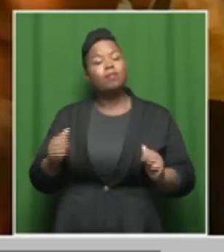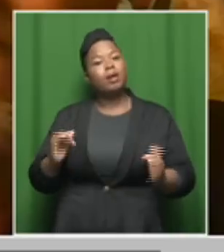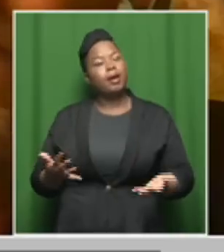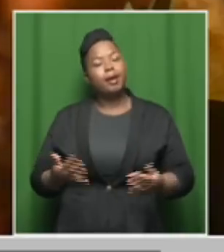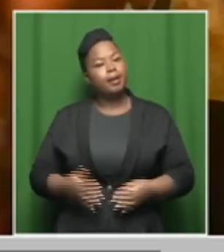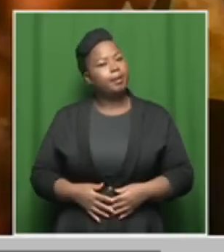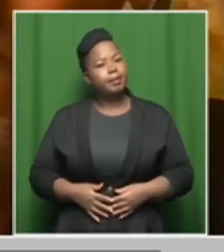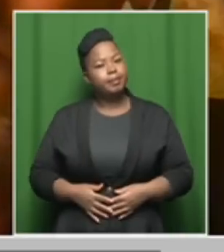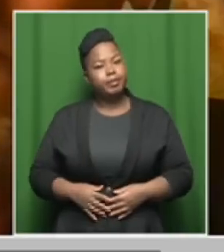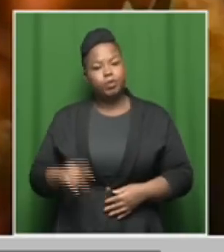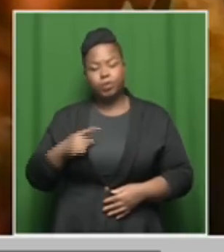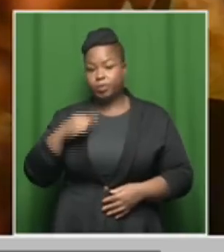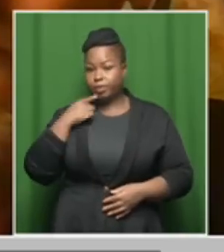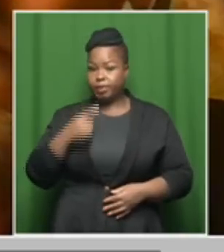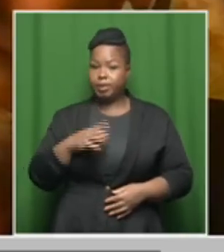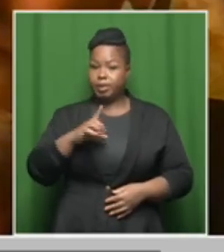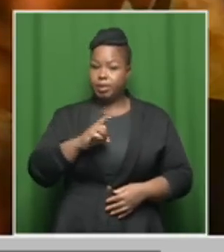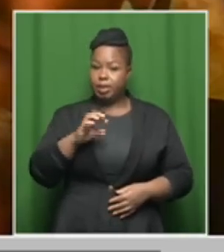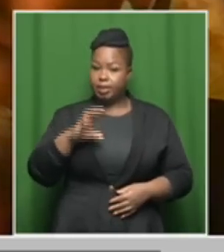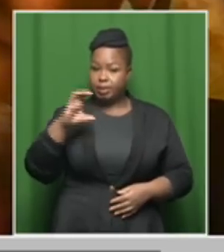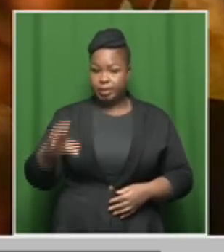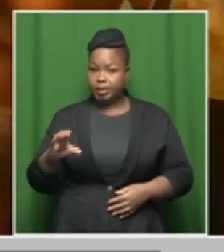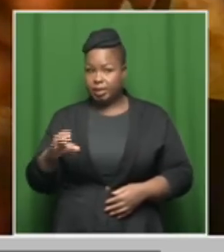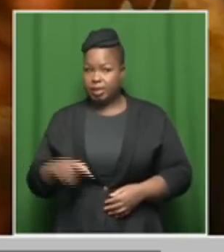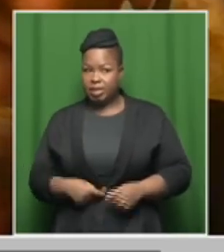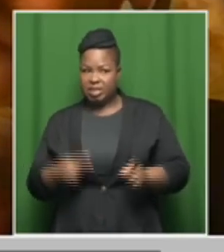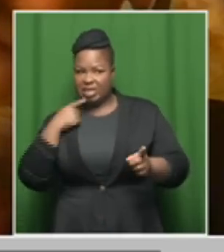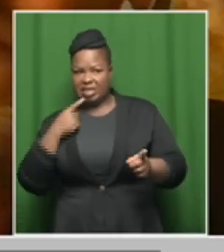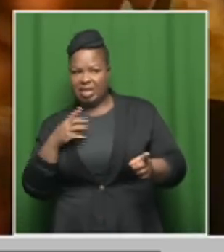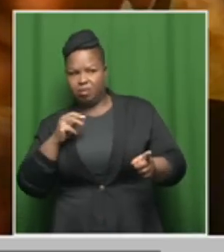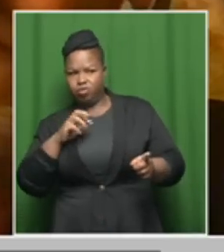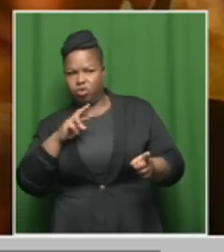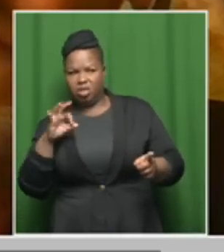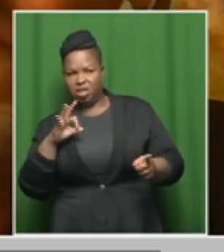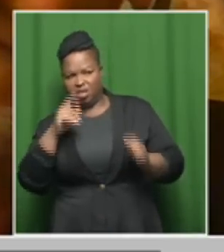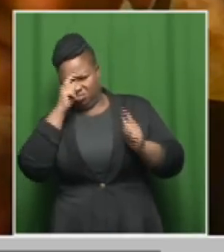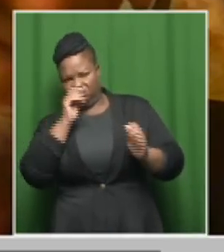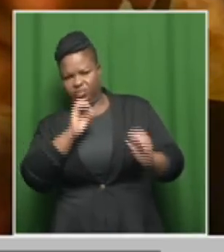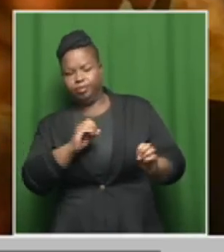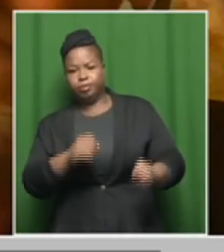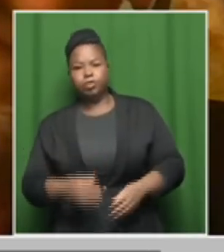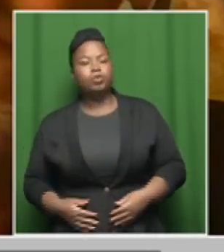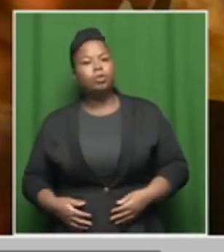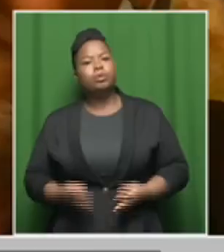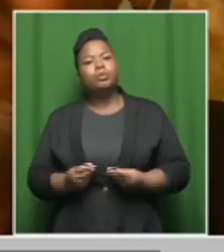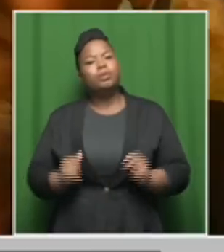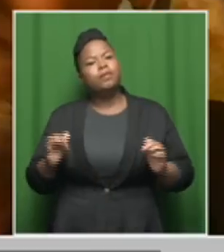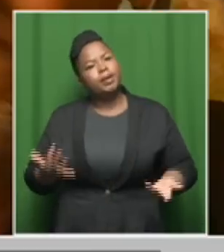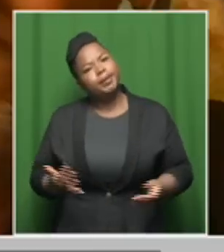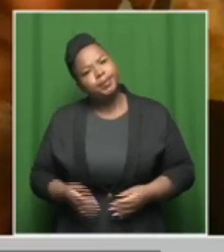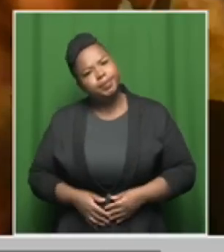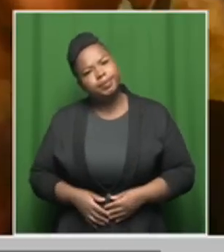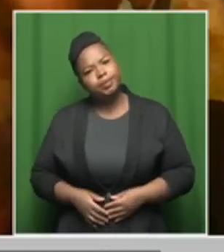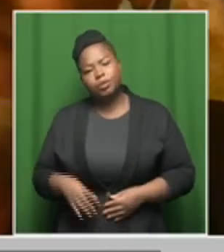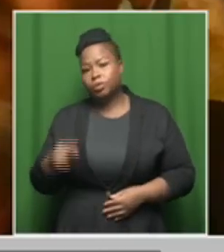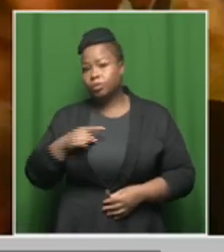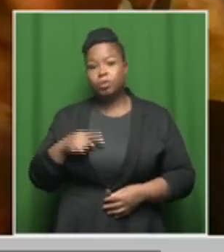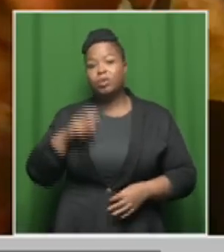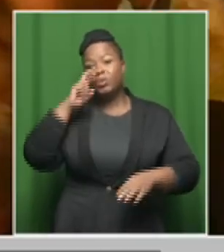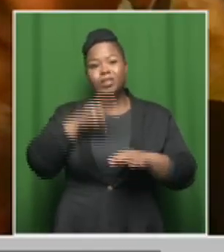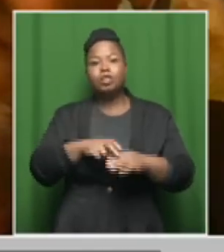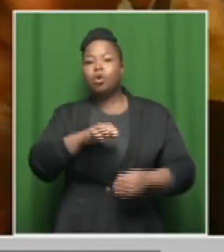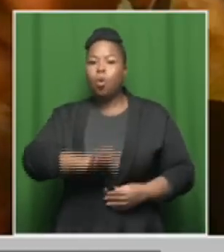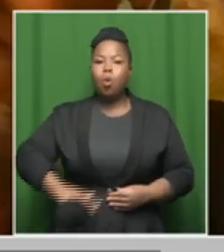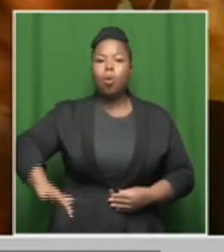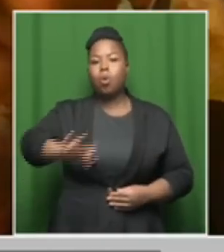said, with the DRC not recognizing the M23 rebels, how do you get to a lasting solution without speaking to all the